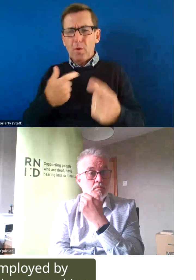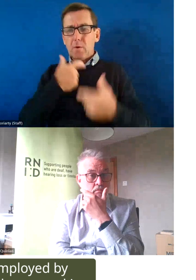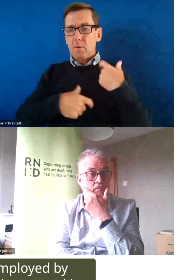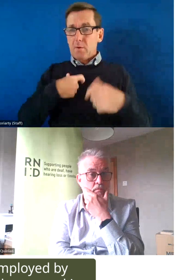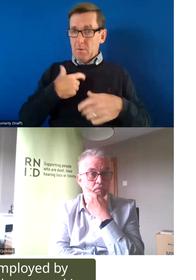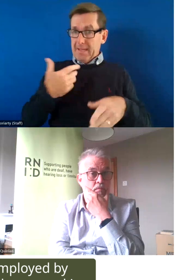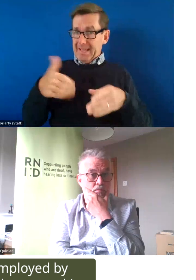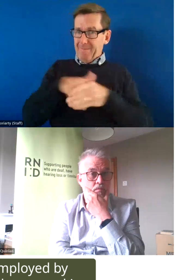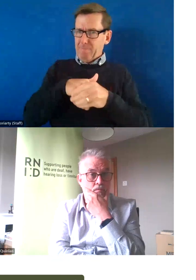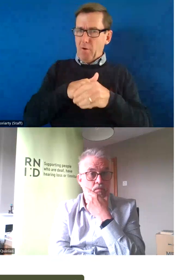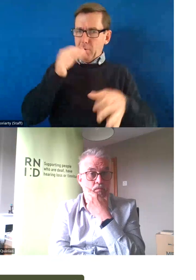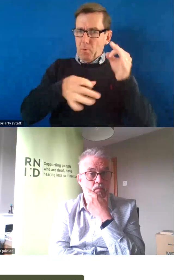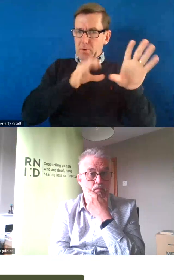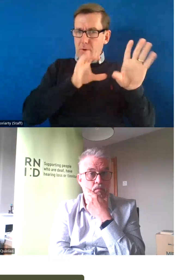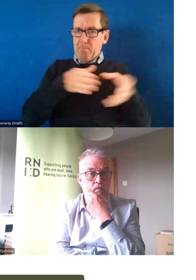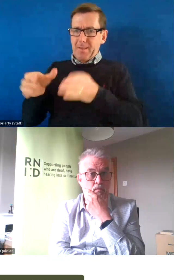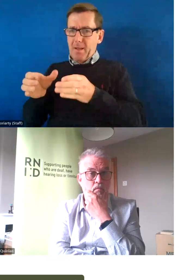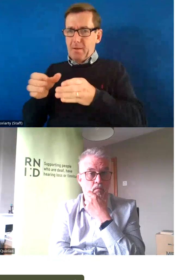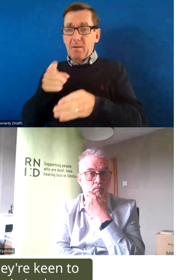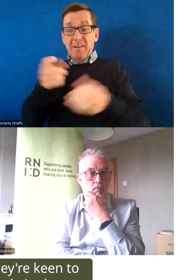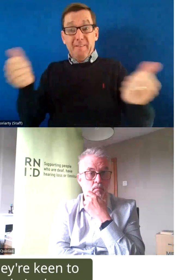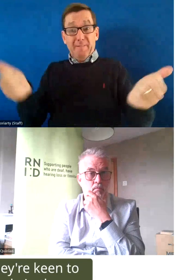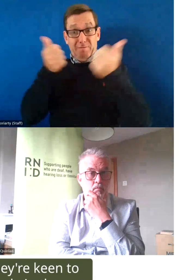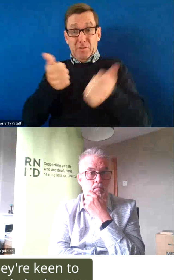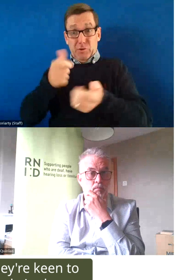they will ask after you come out.